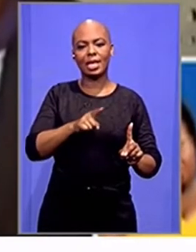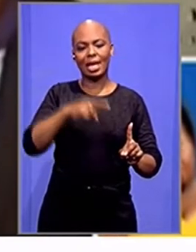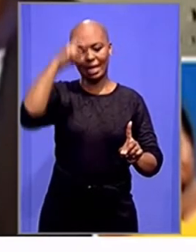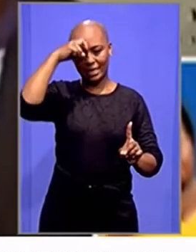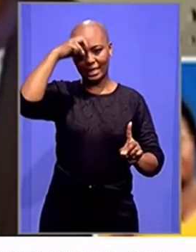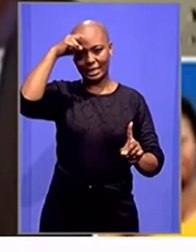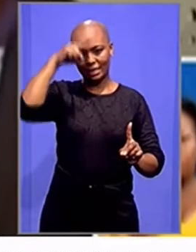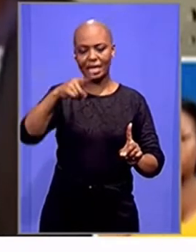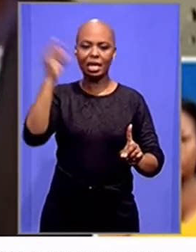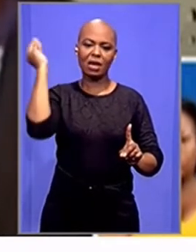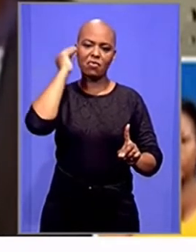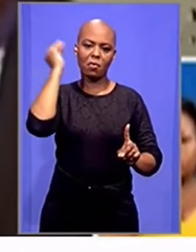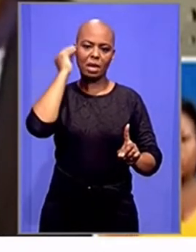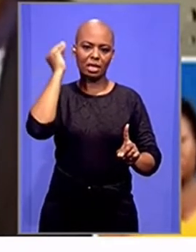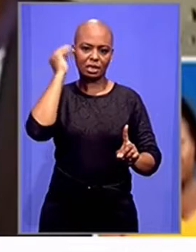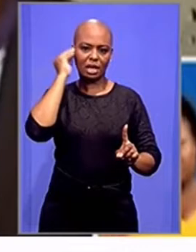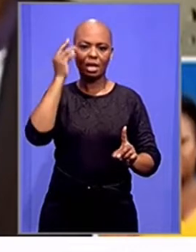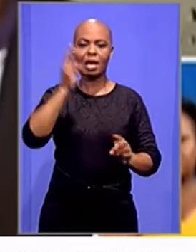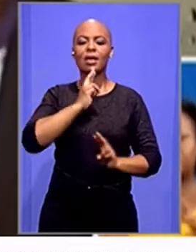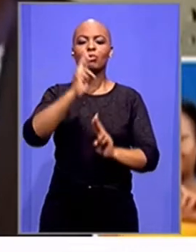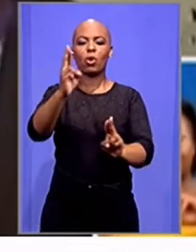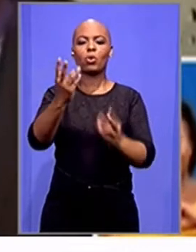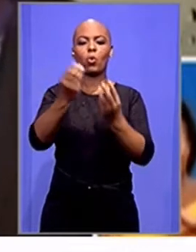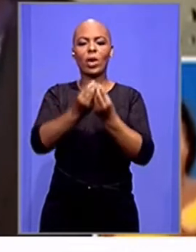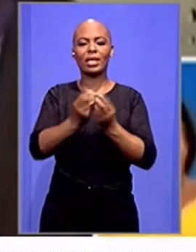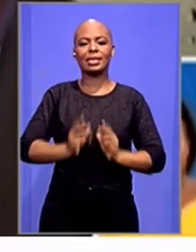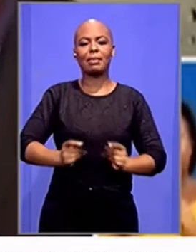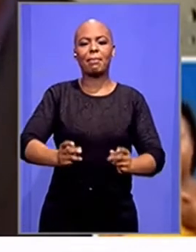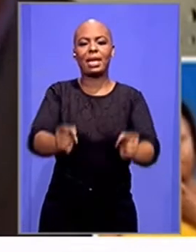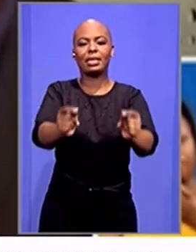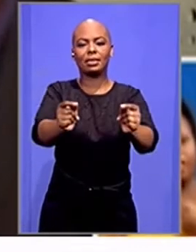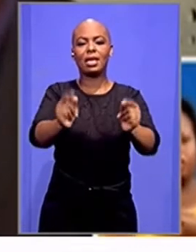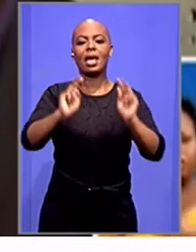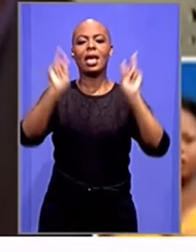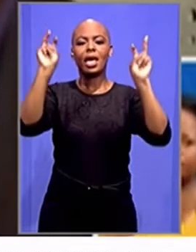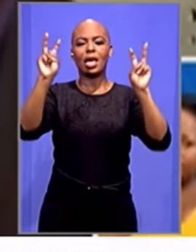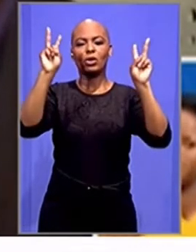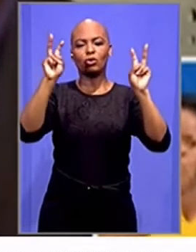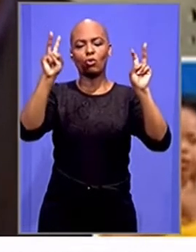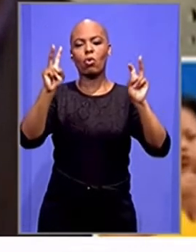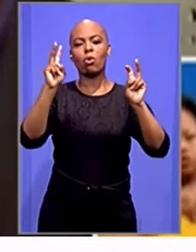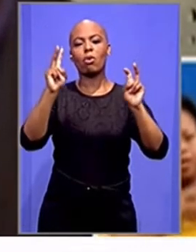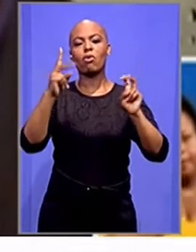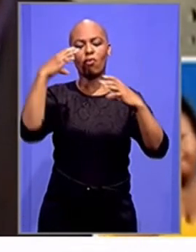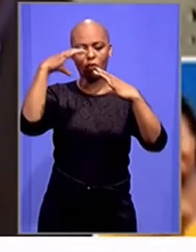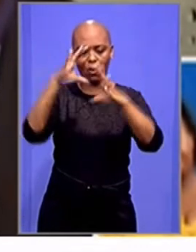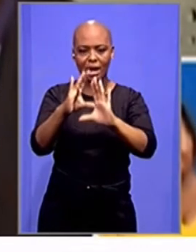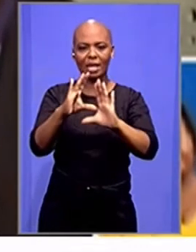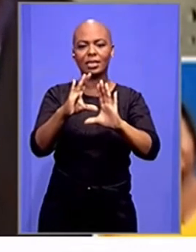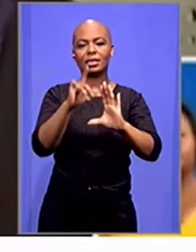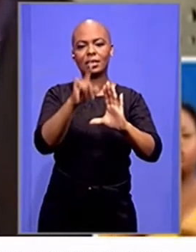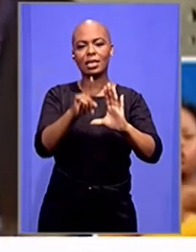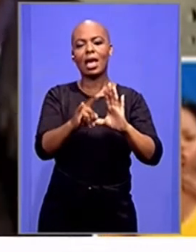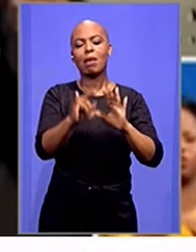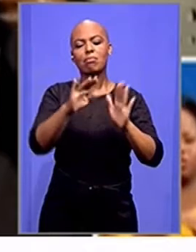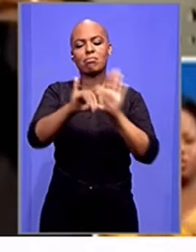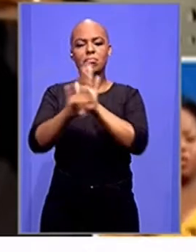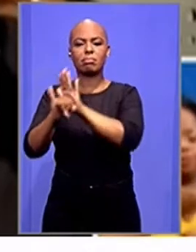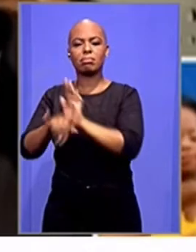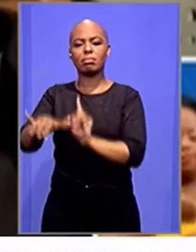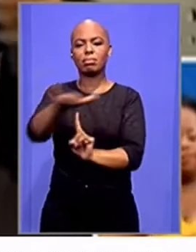for the client, and as I repeat, as you adequately reflect on what was said before, we gave it to